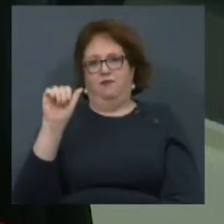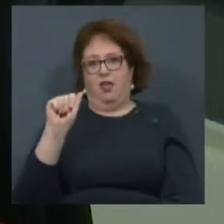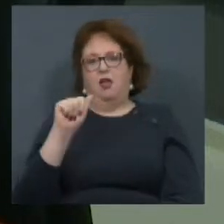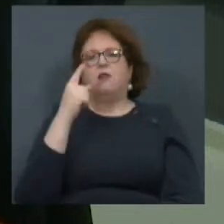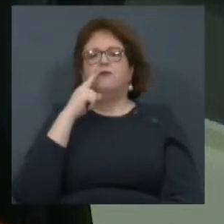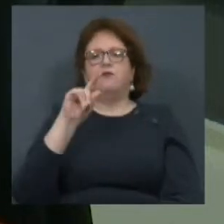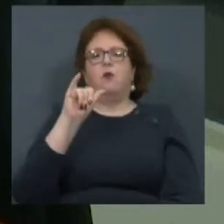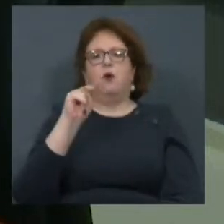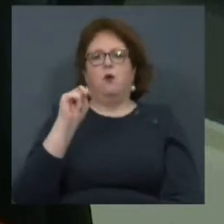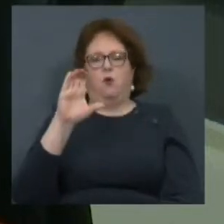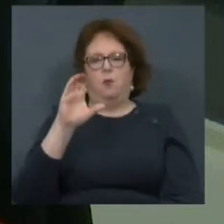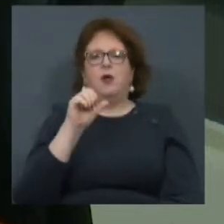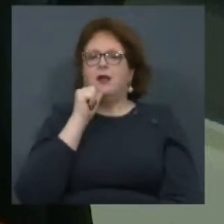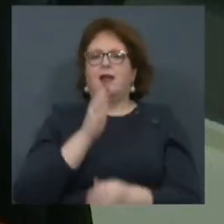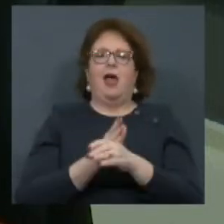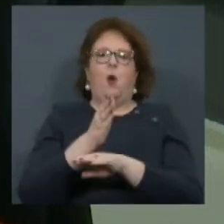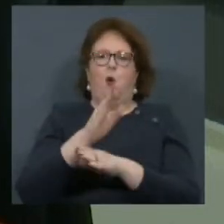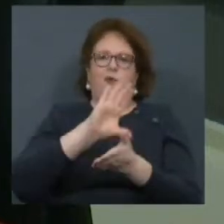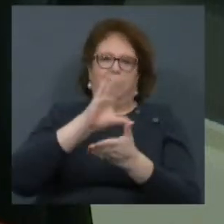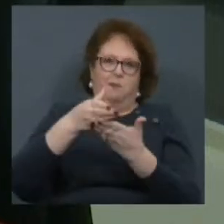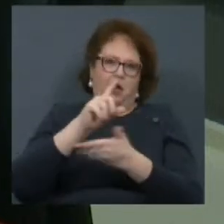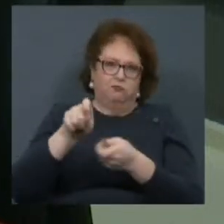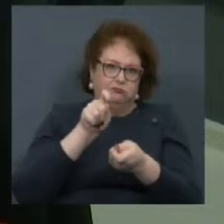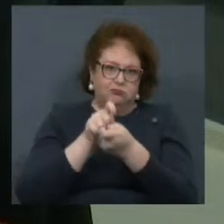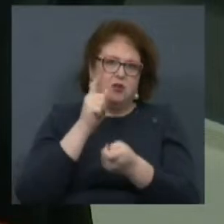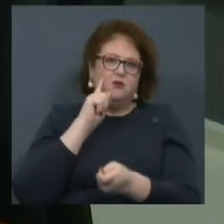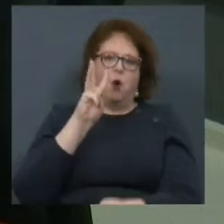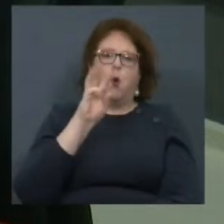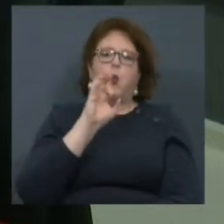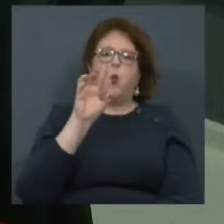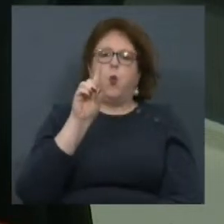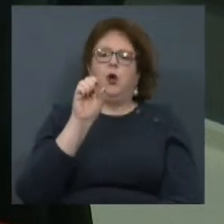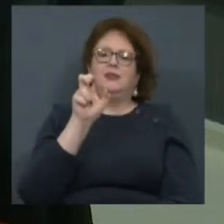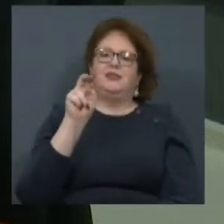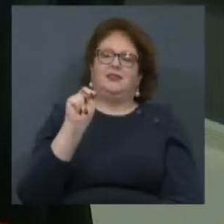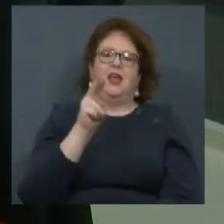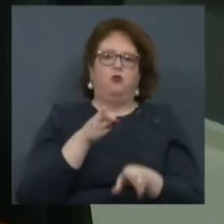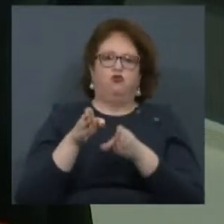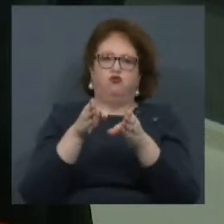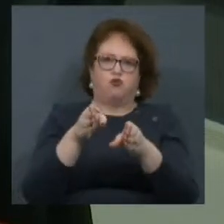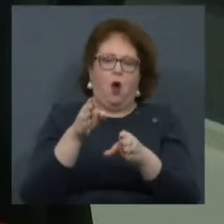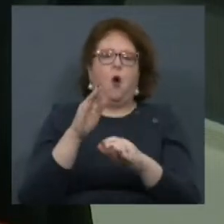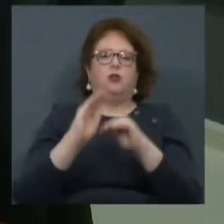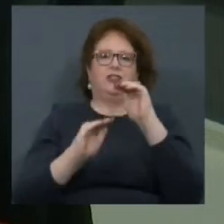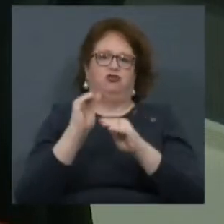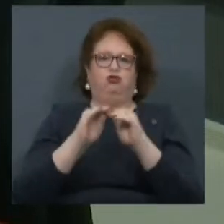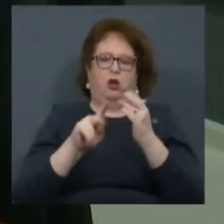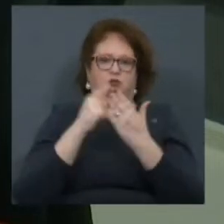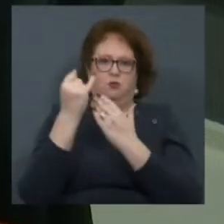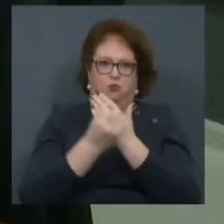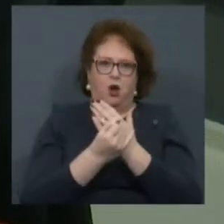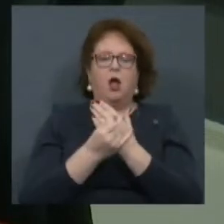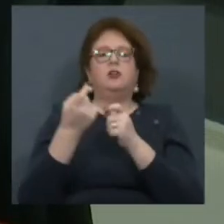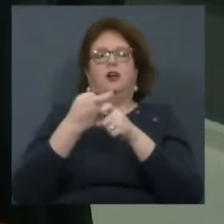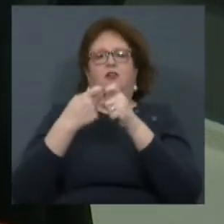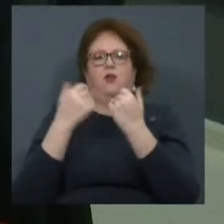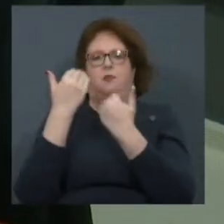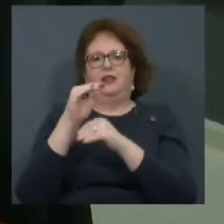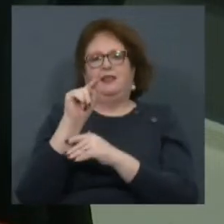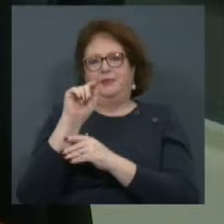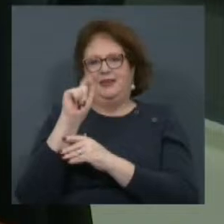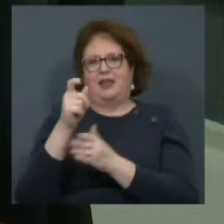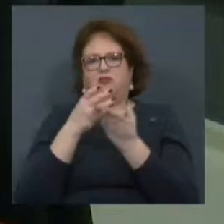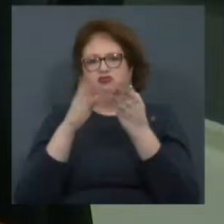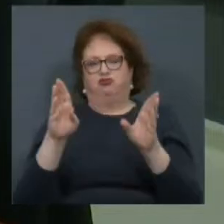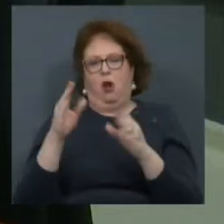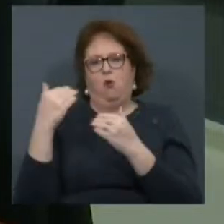exceed $599,400 for the Woodson Road reconstruction project and for other purposes. Funding from the limited tax general